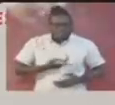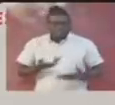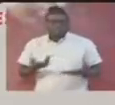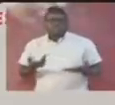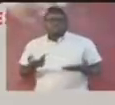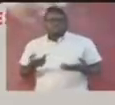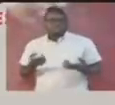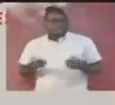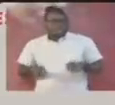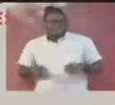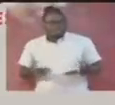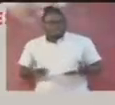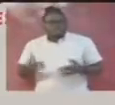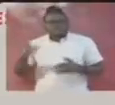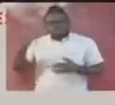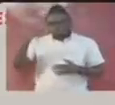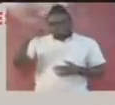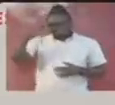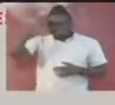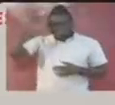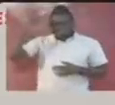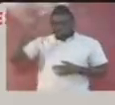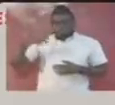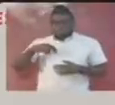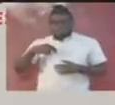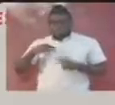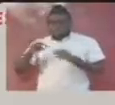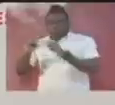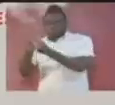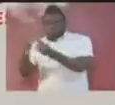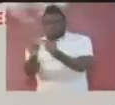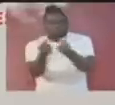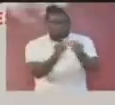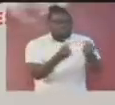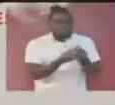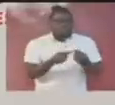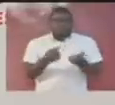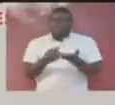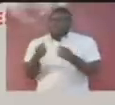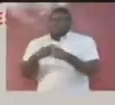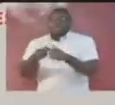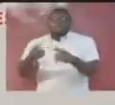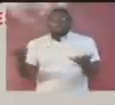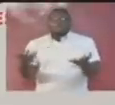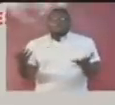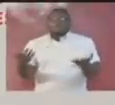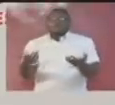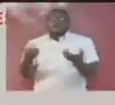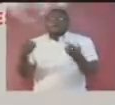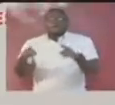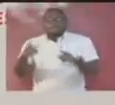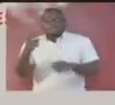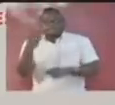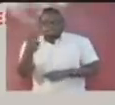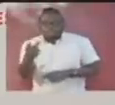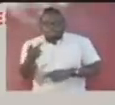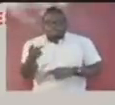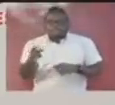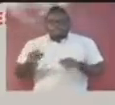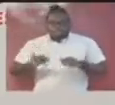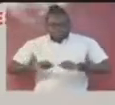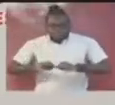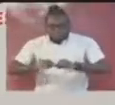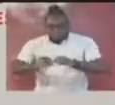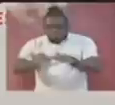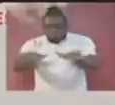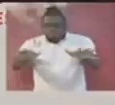So there is always that potential when people gather, but for the vigils, gather, do it responsibly, comply